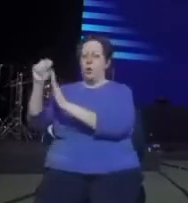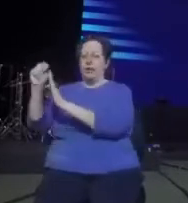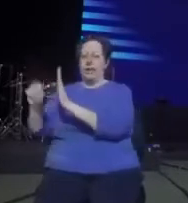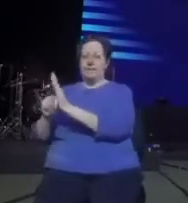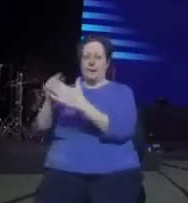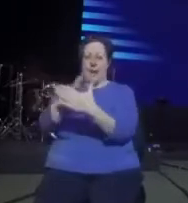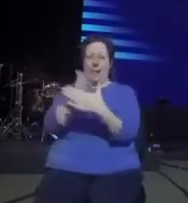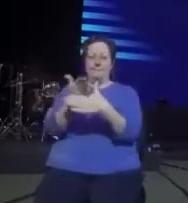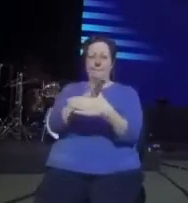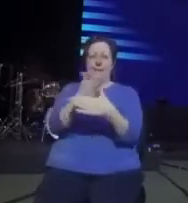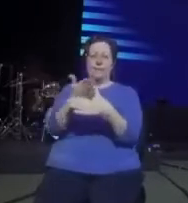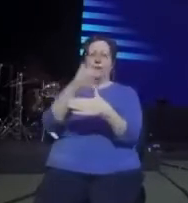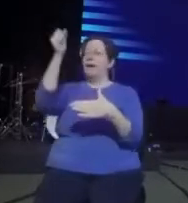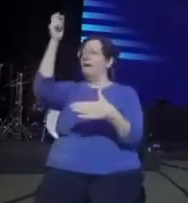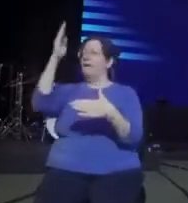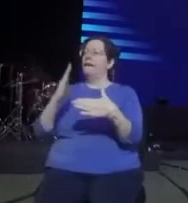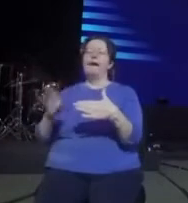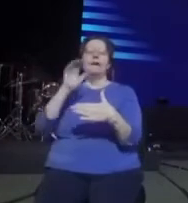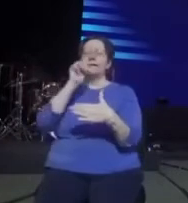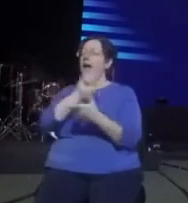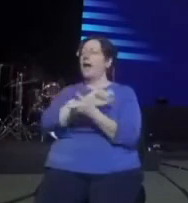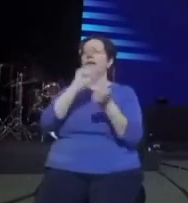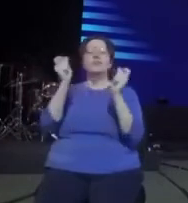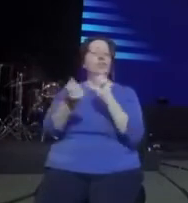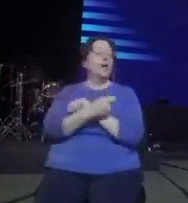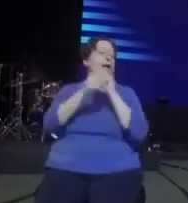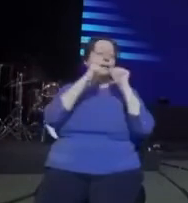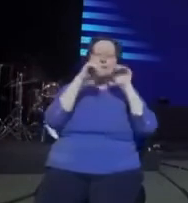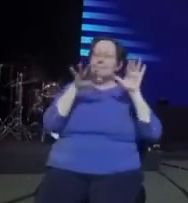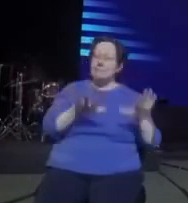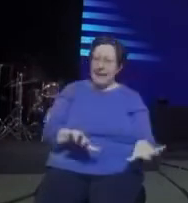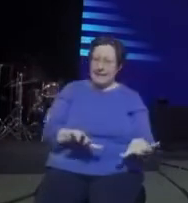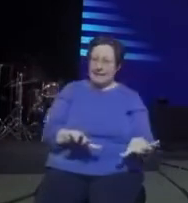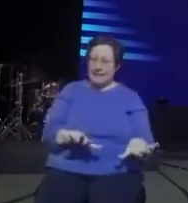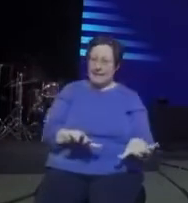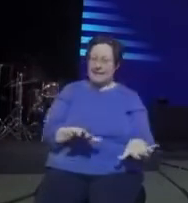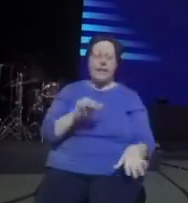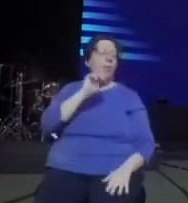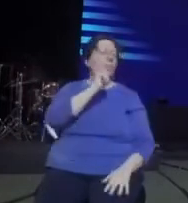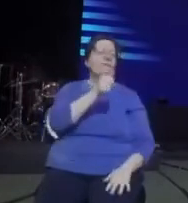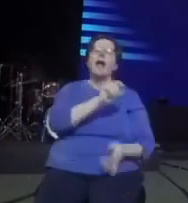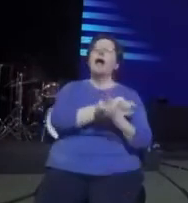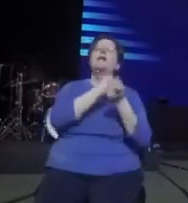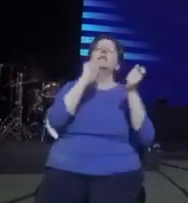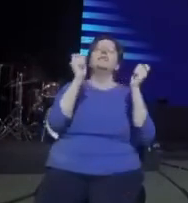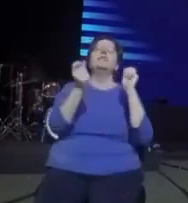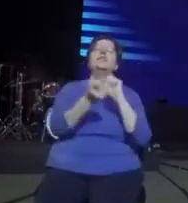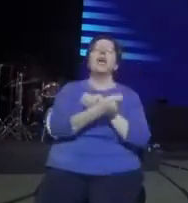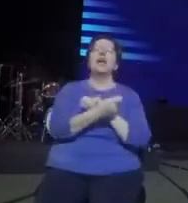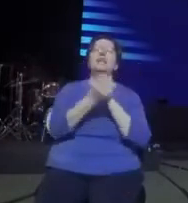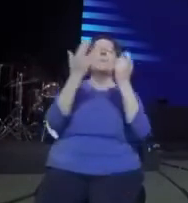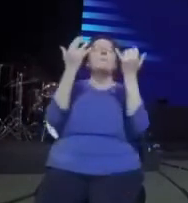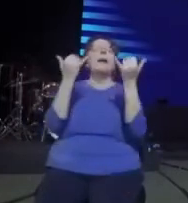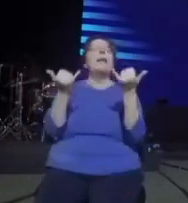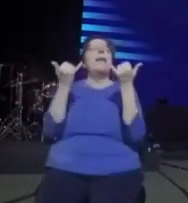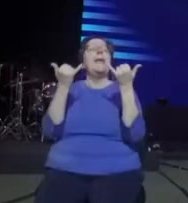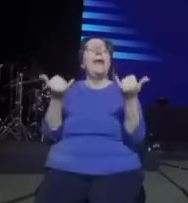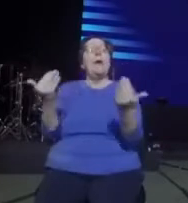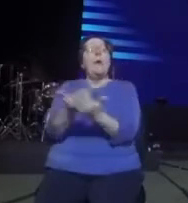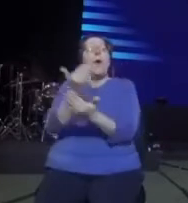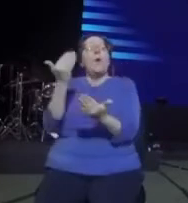God hasn't changed. His blessings haven't changed, but there is now a